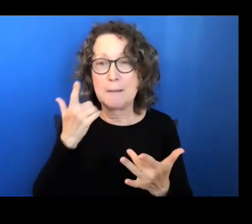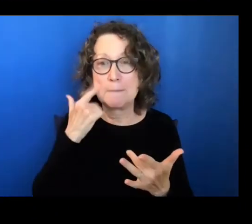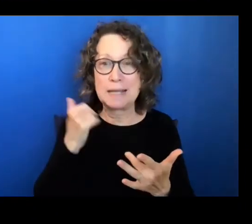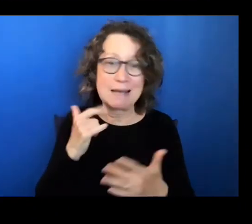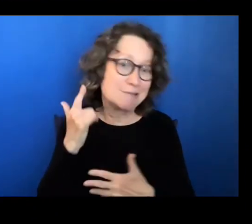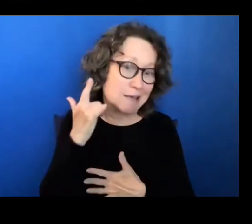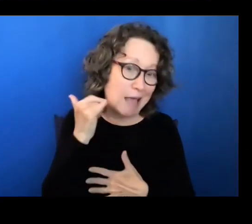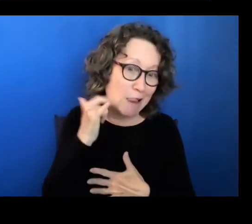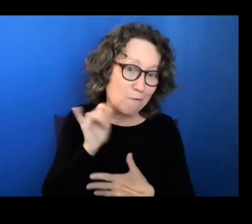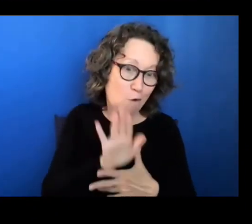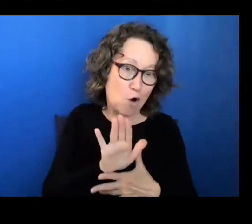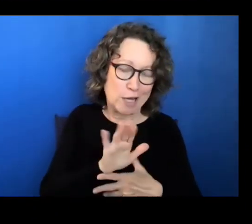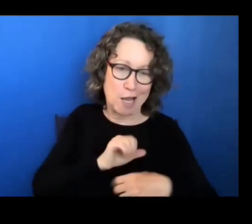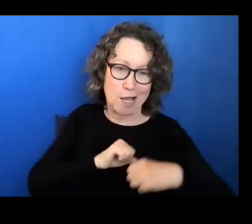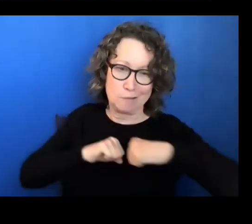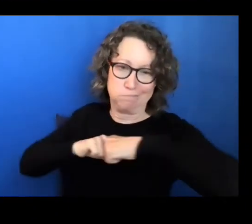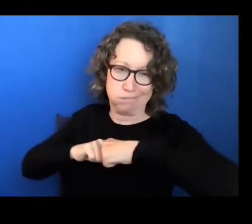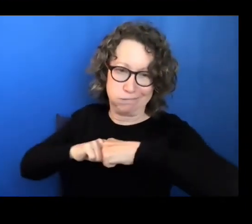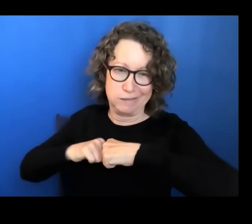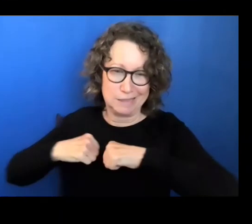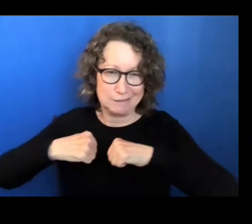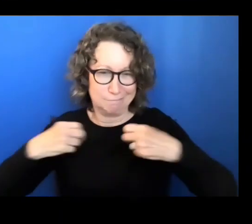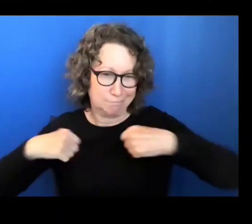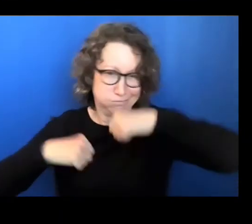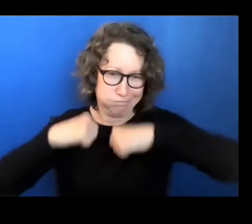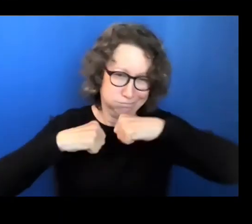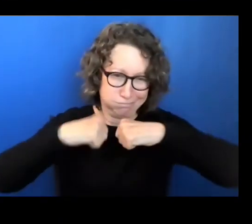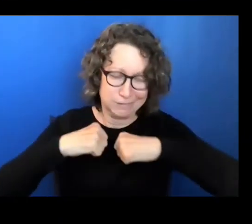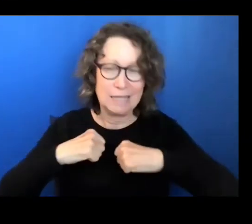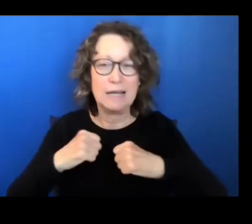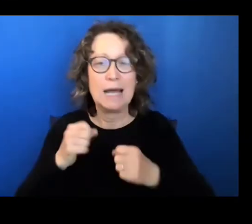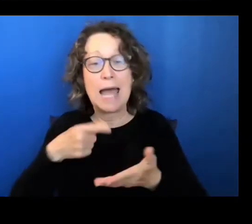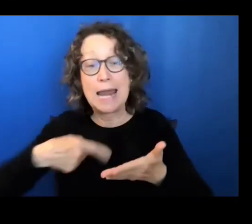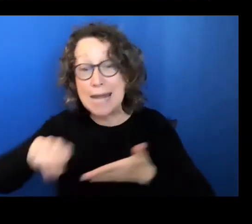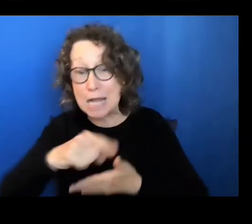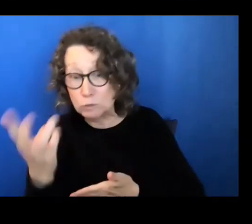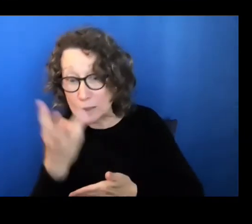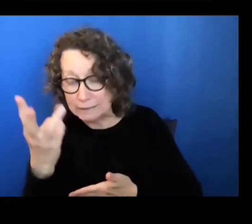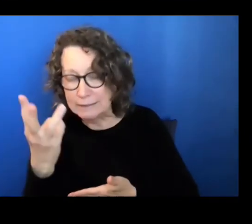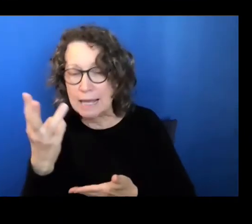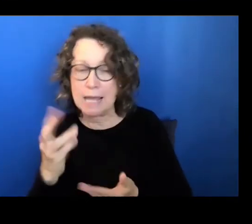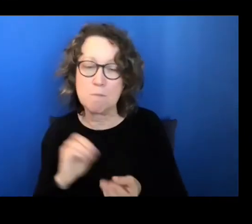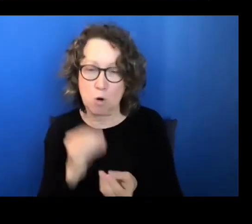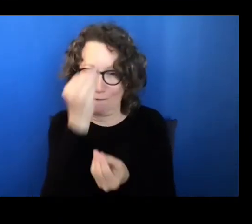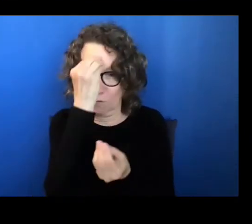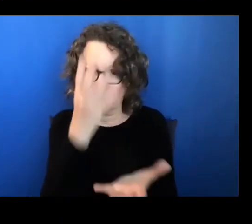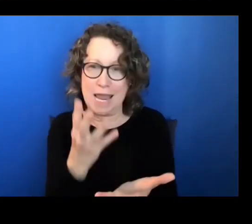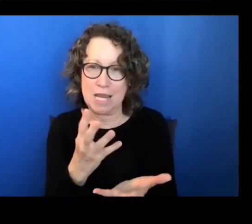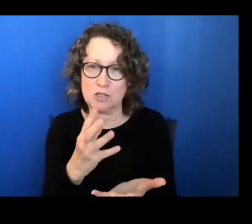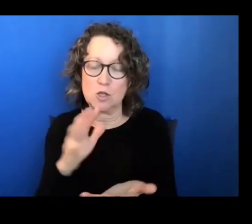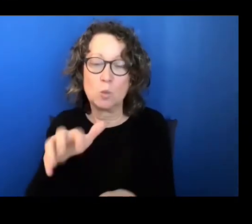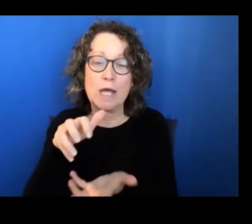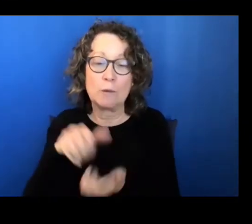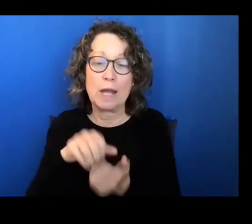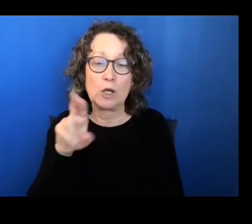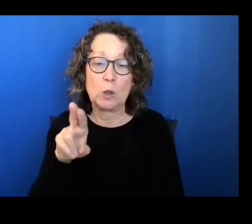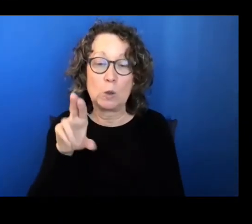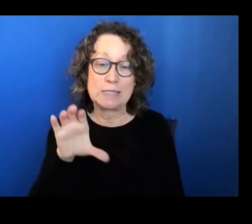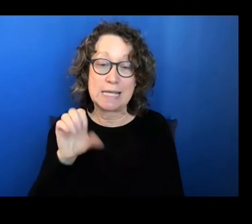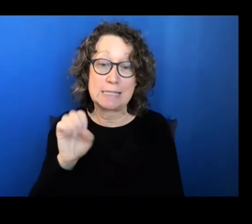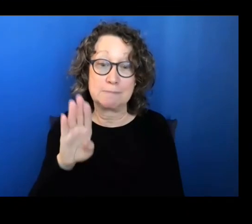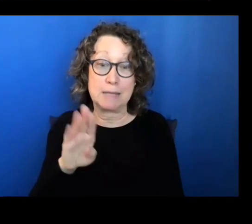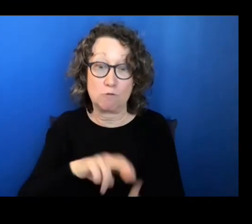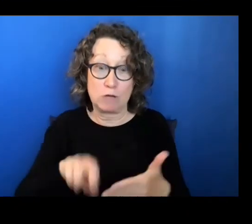due to this California variant. But I will have better information next week after Wednesday when we get UCSB results again.